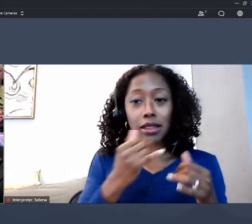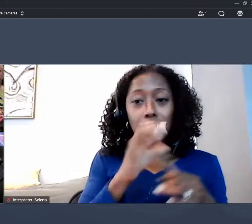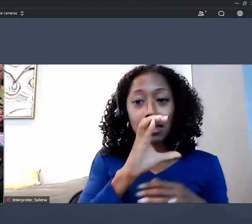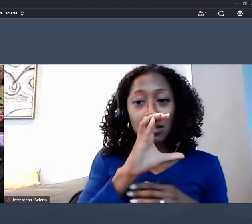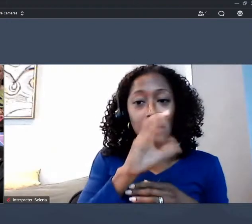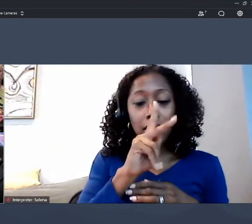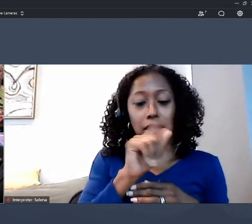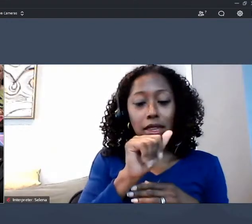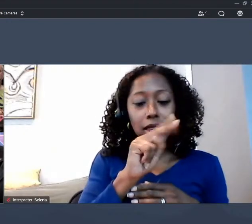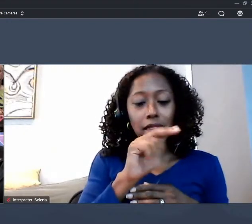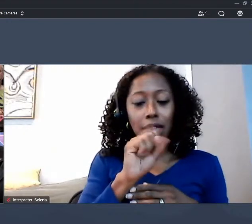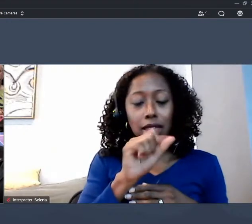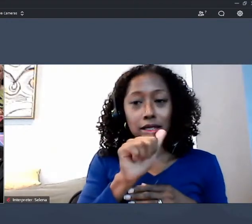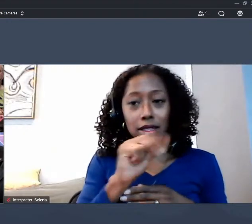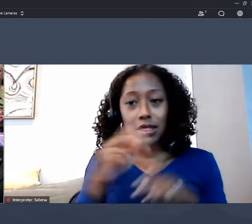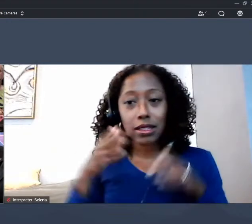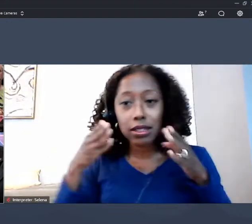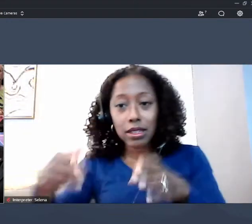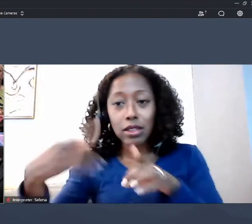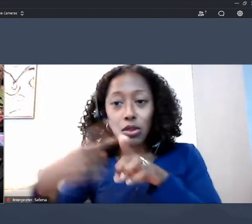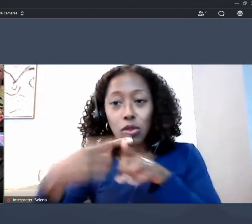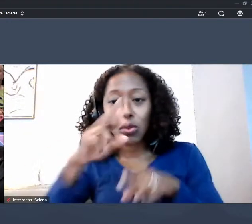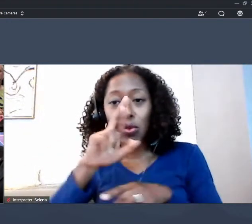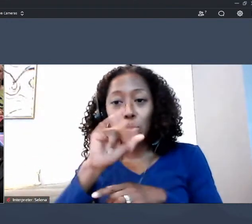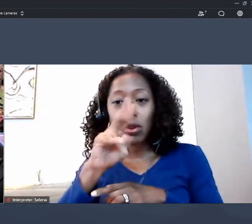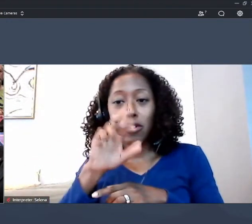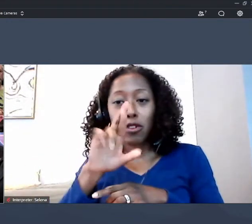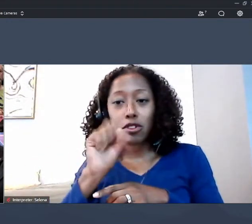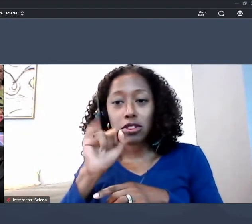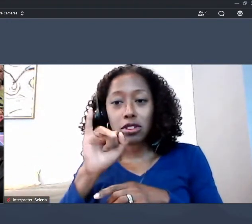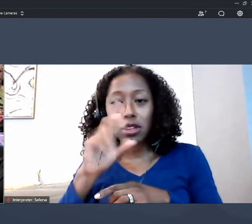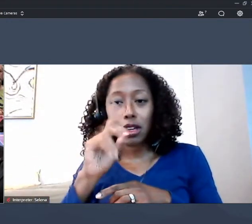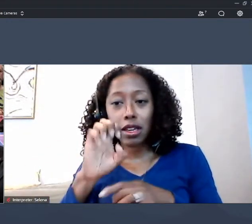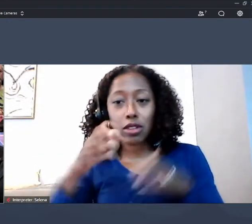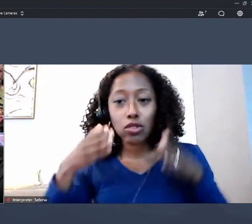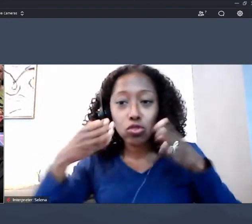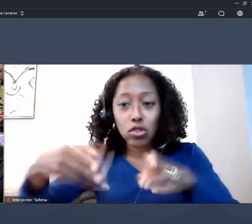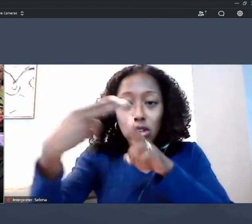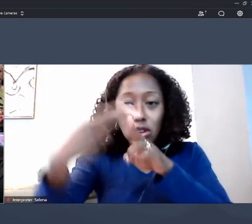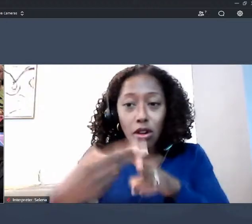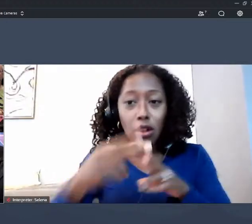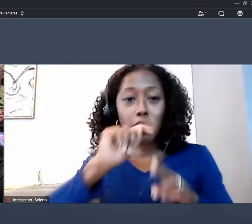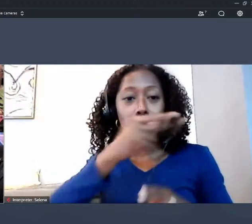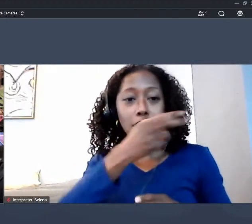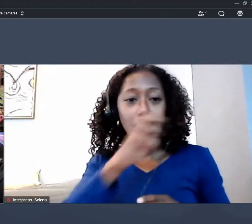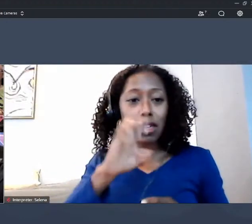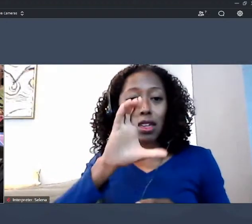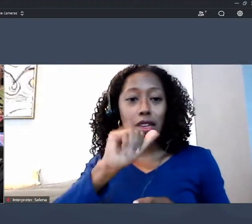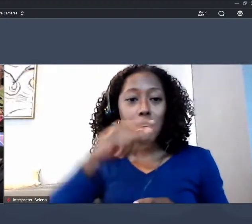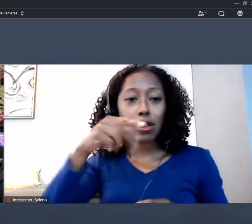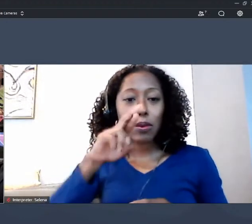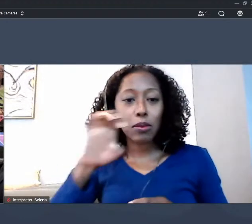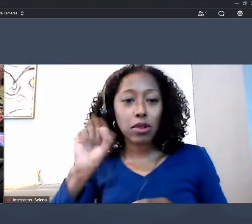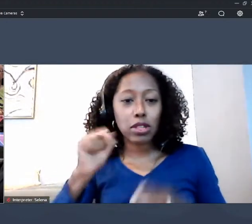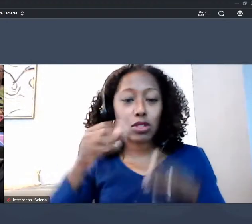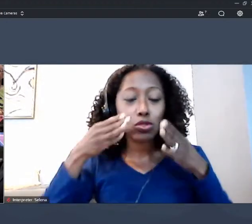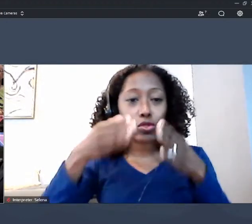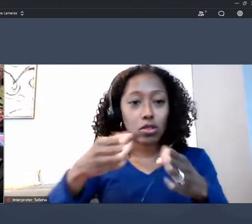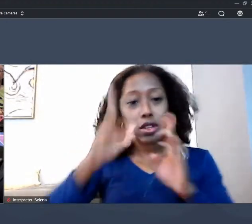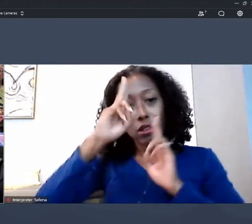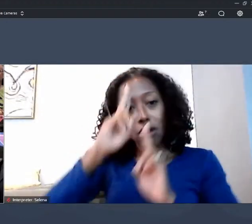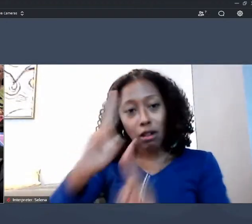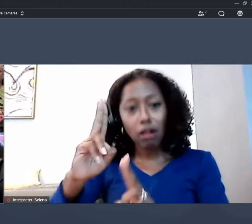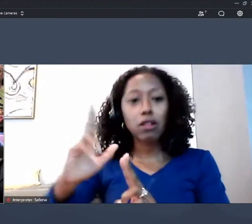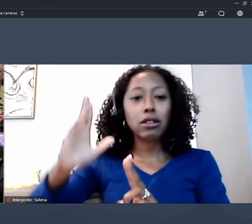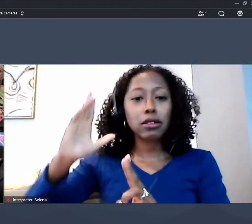and Riverside be declared the Tempree Street. In honor of the legendary Tempree, be it